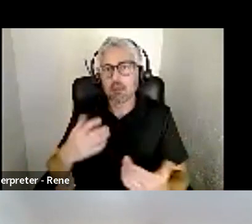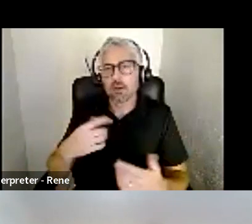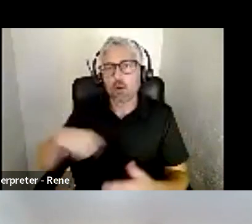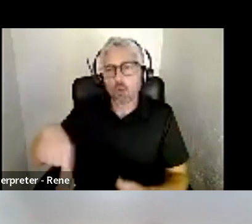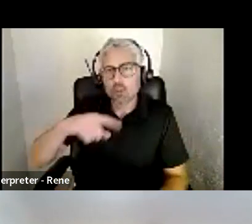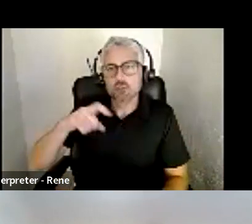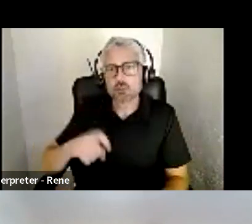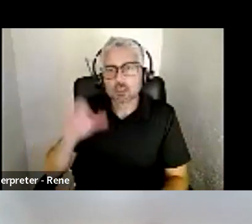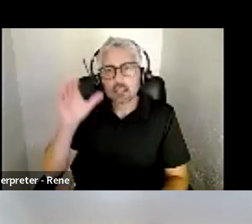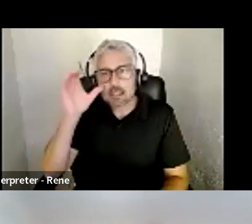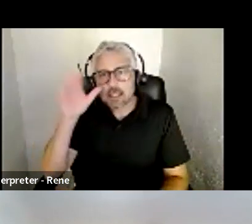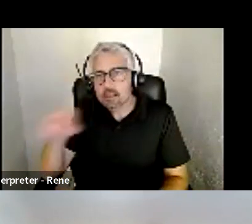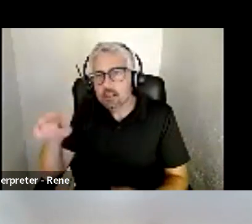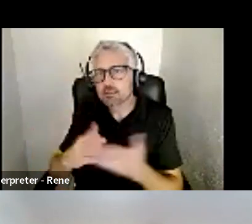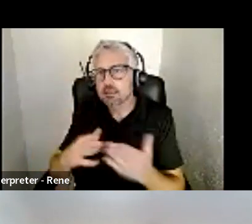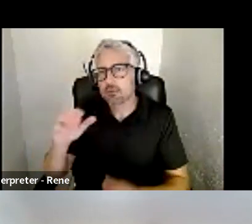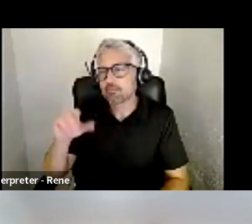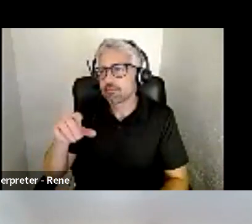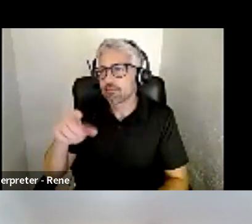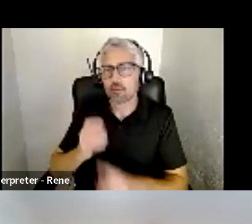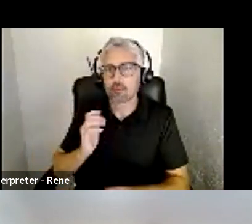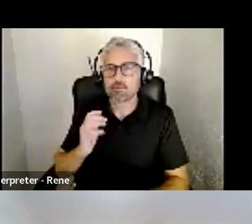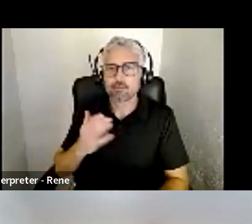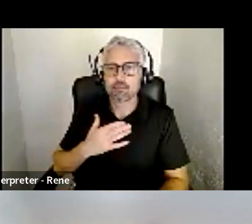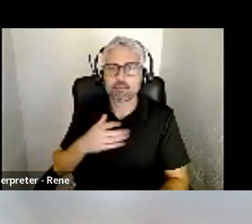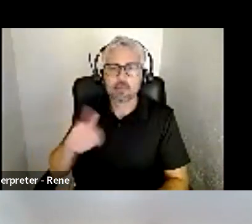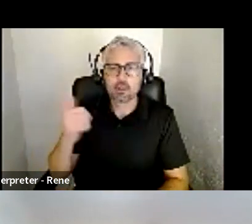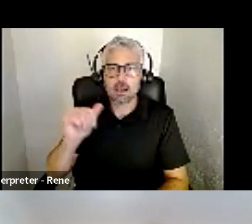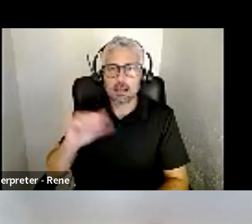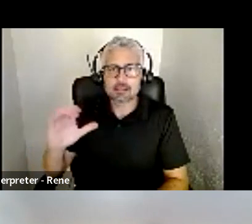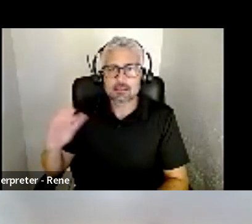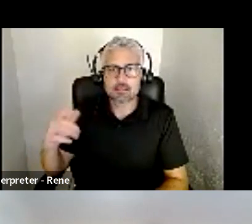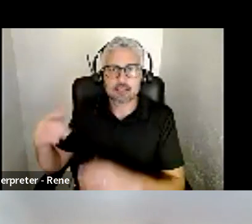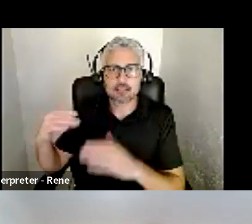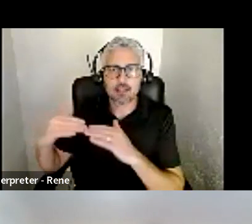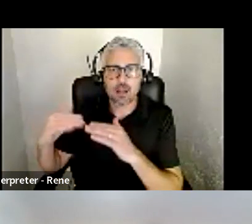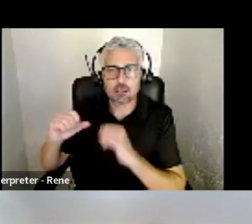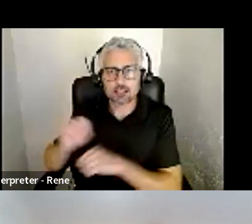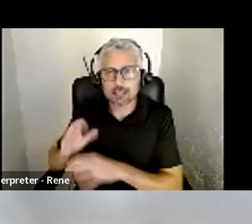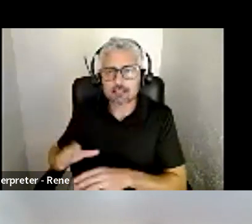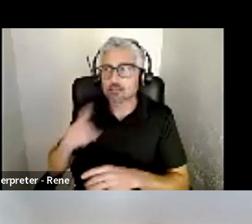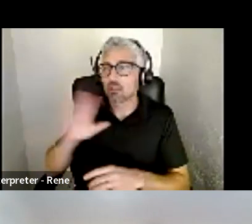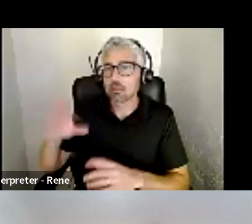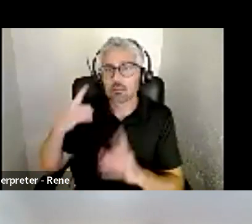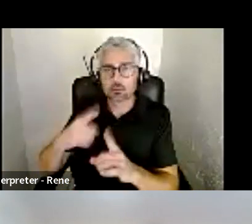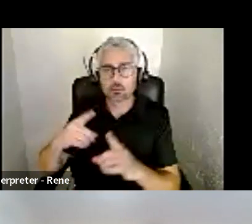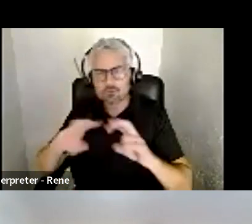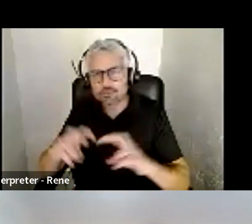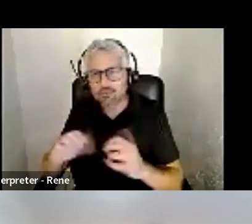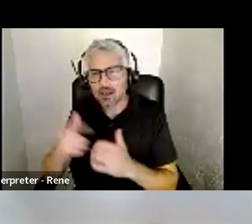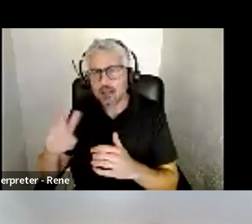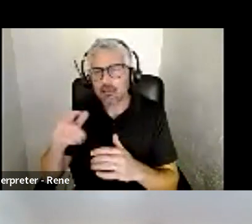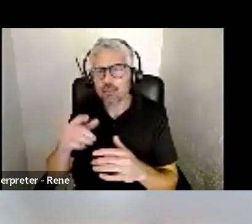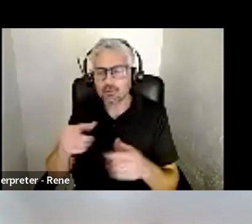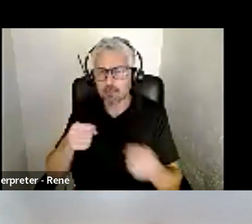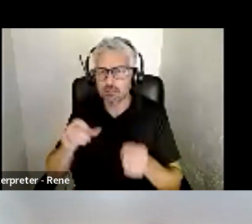know, maybe from some of my ACC colleagues on some of their thinking there, because their goal is really to look at how you manage some of these